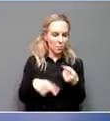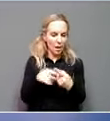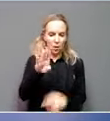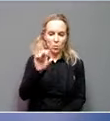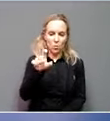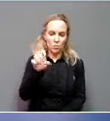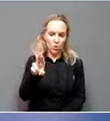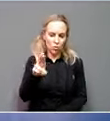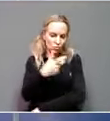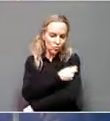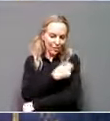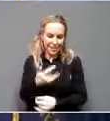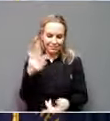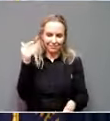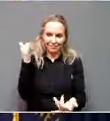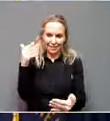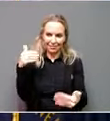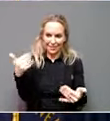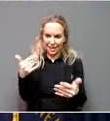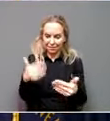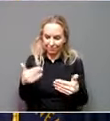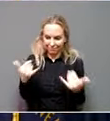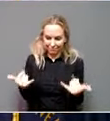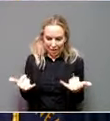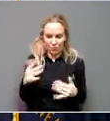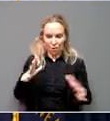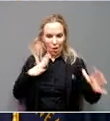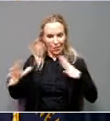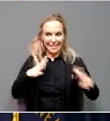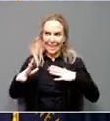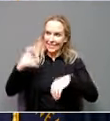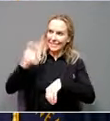holiday season, once again, you need to get your booster. So far,